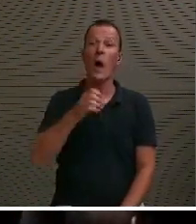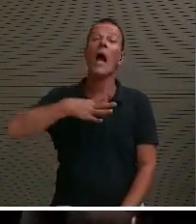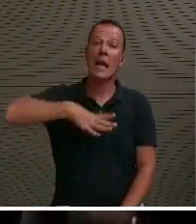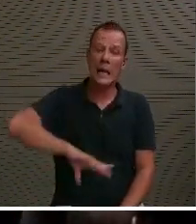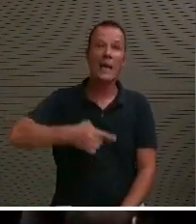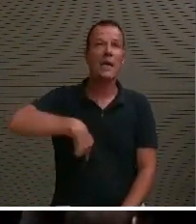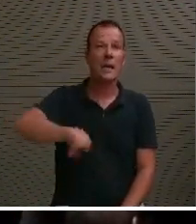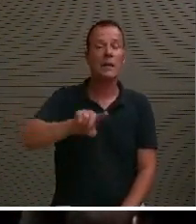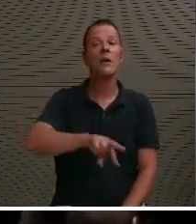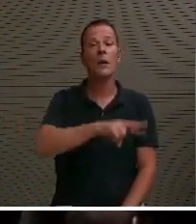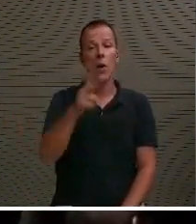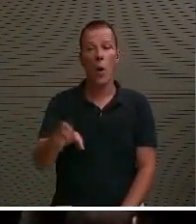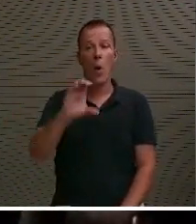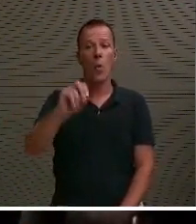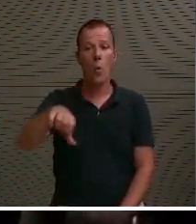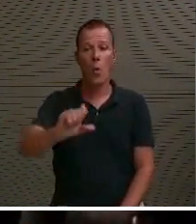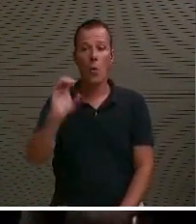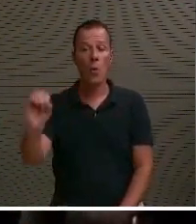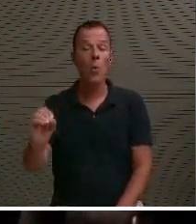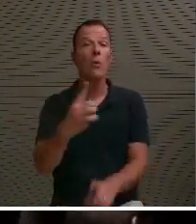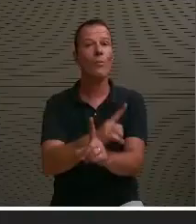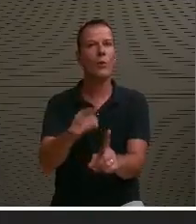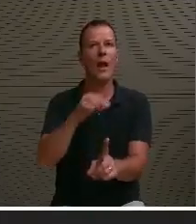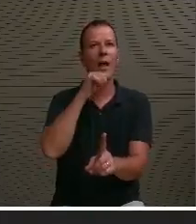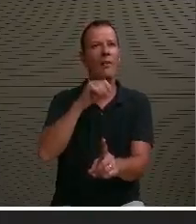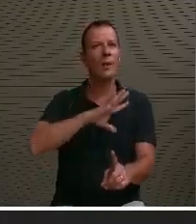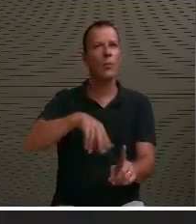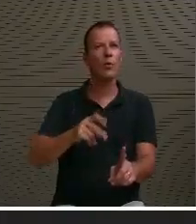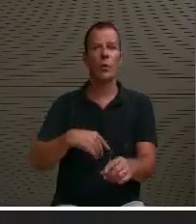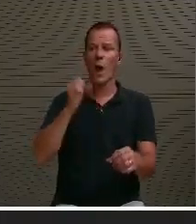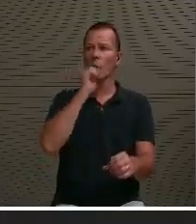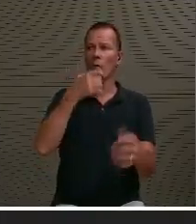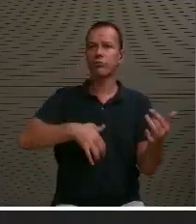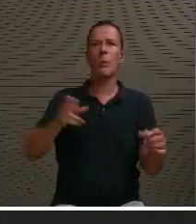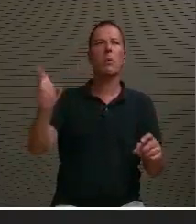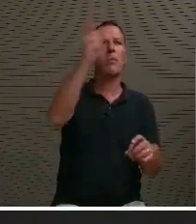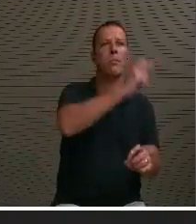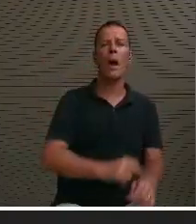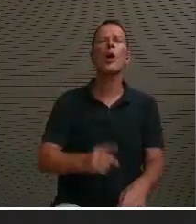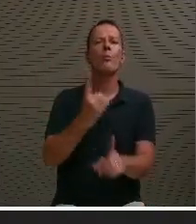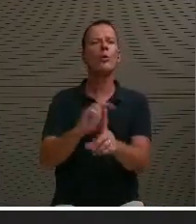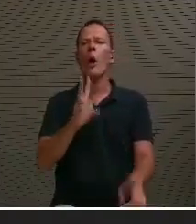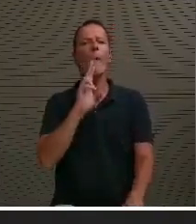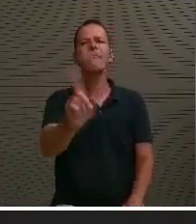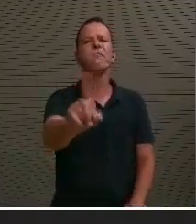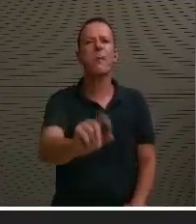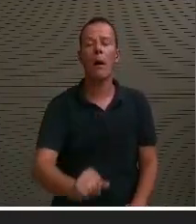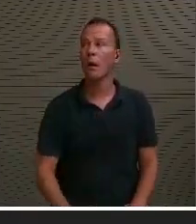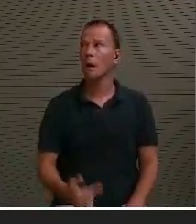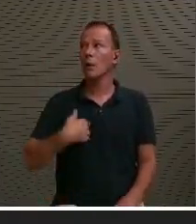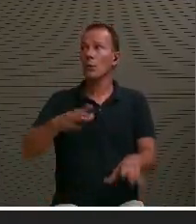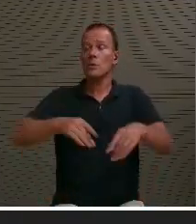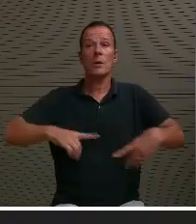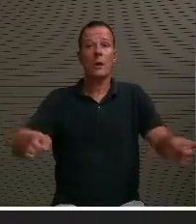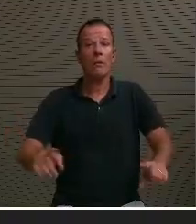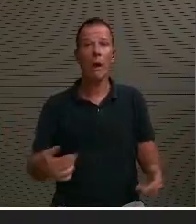of the countries missing is the DRC. Why don't you answer? I didn't believe it was true. So one thing I have to pass message, mainly